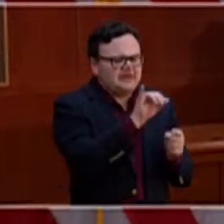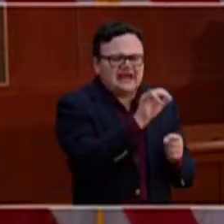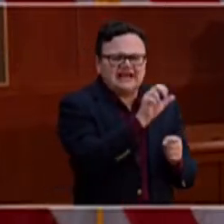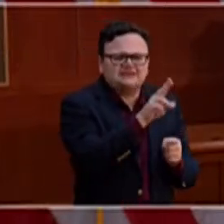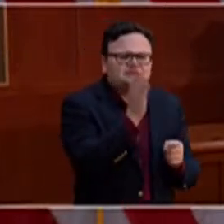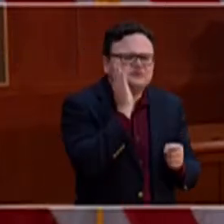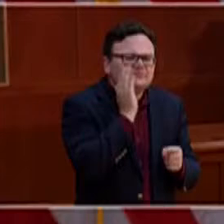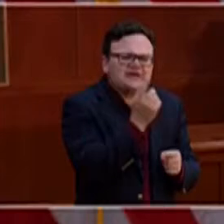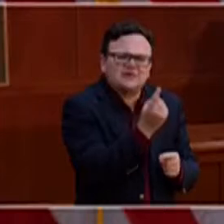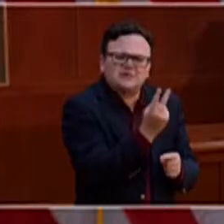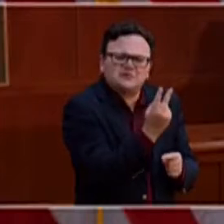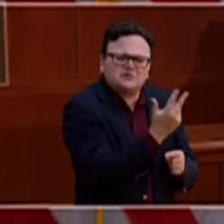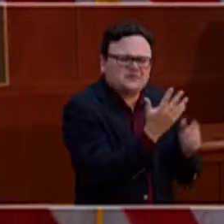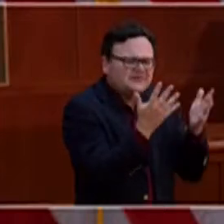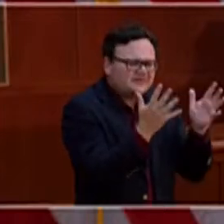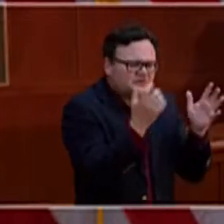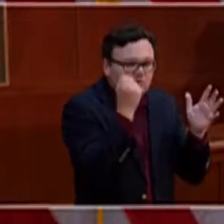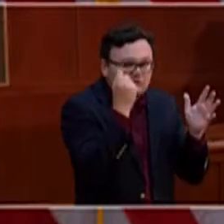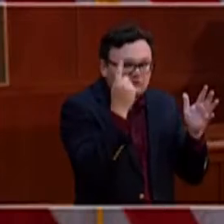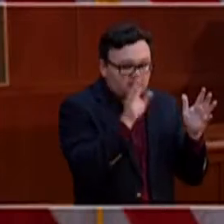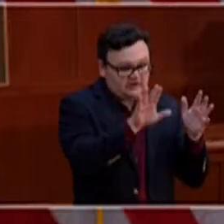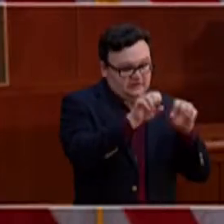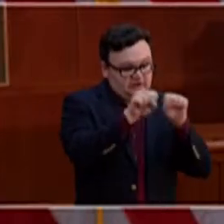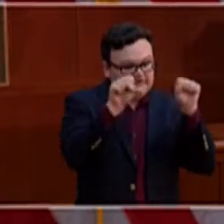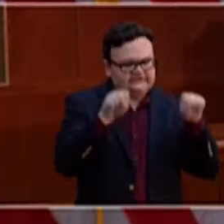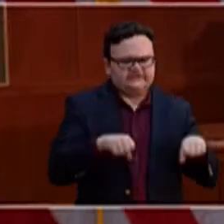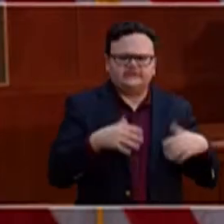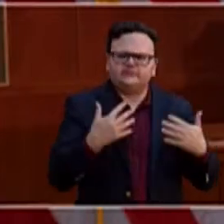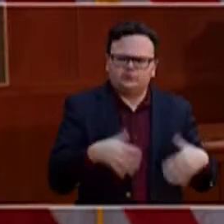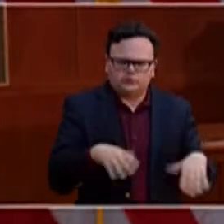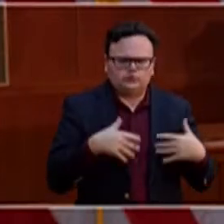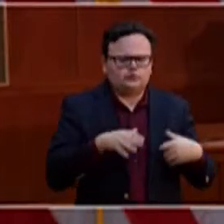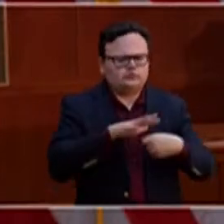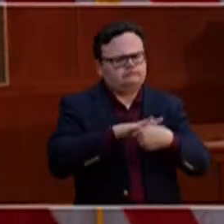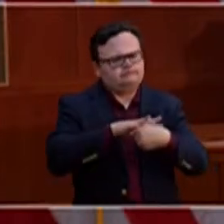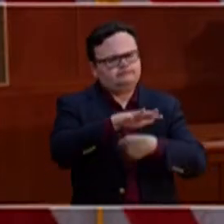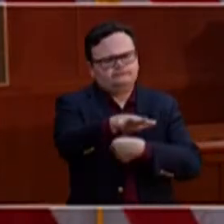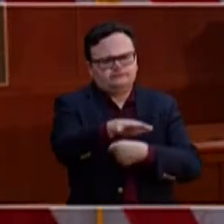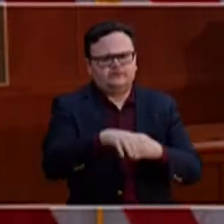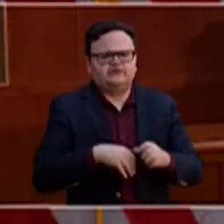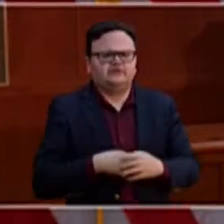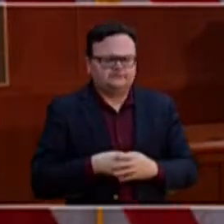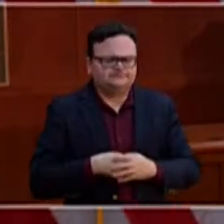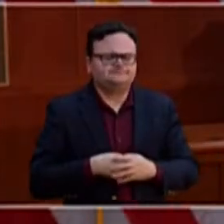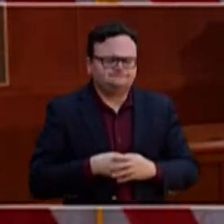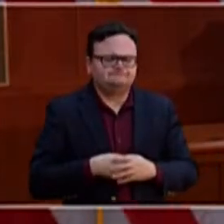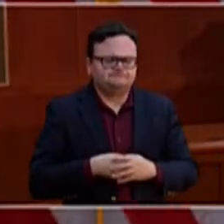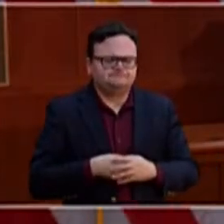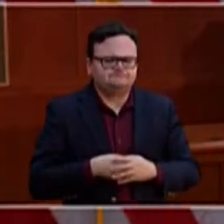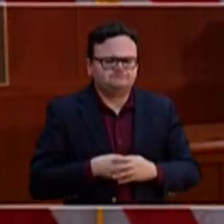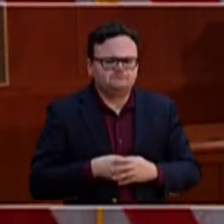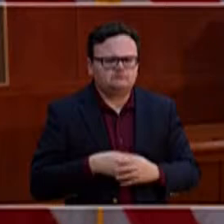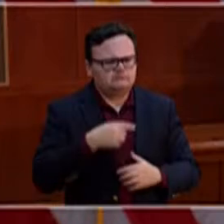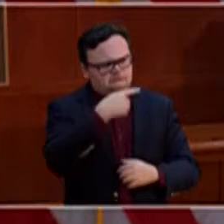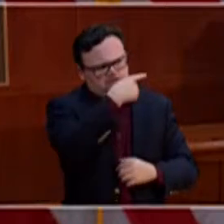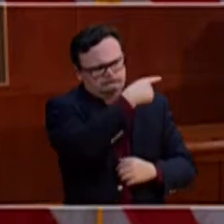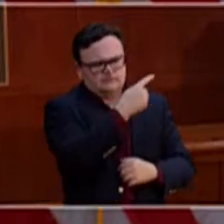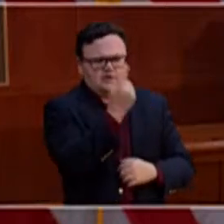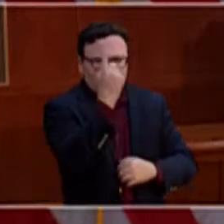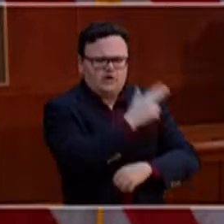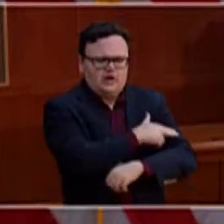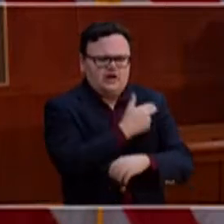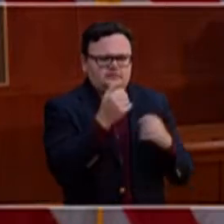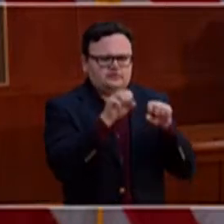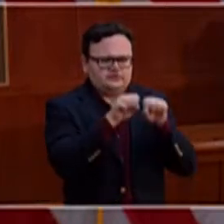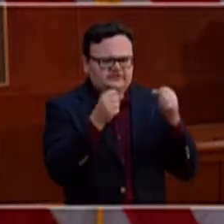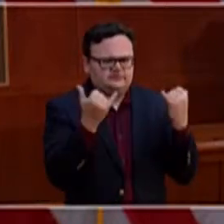in that particular hospital, but system-wide there would be a lot of capacity. And Advent is one example of that. So they're going to talk about how that is